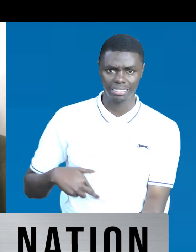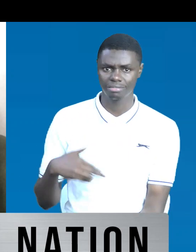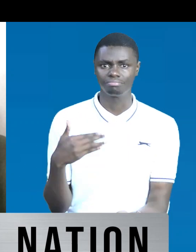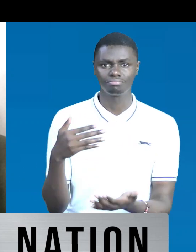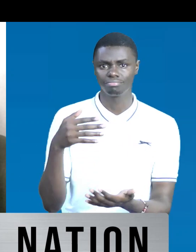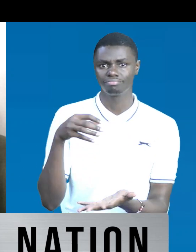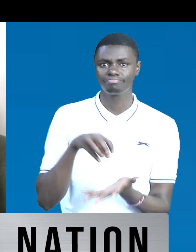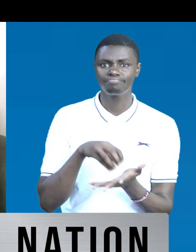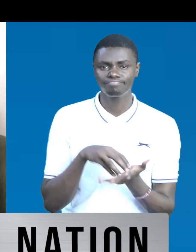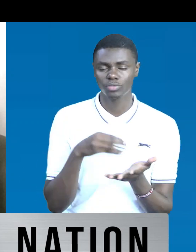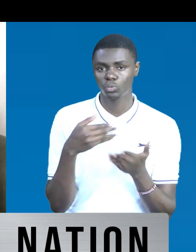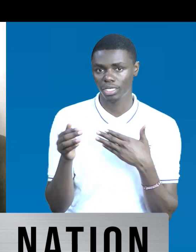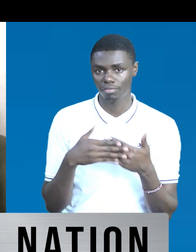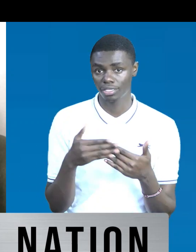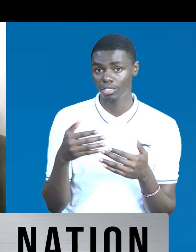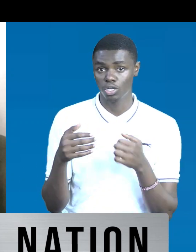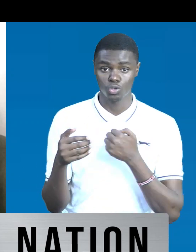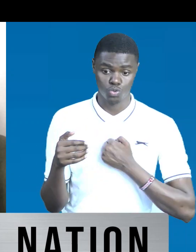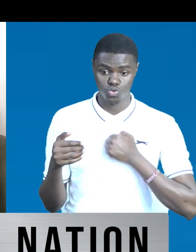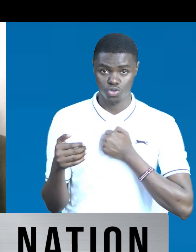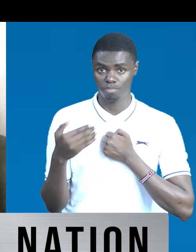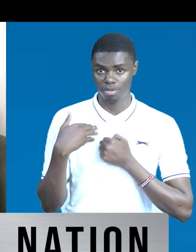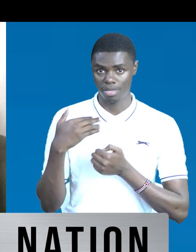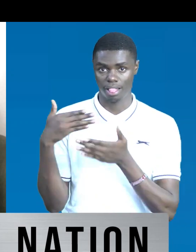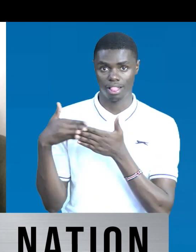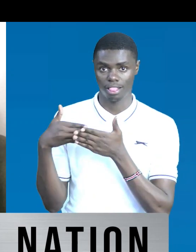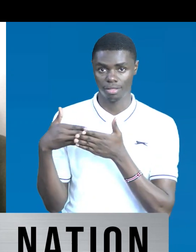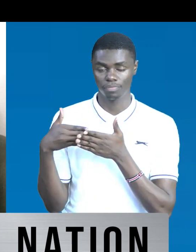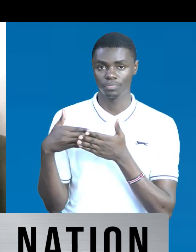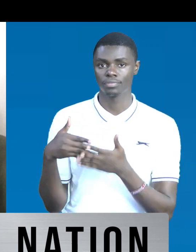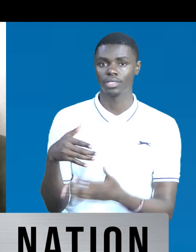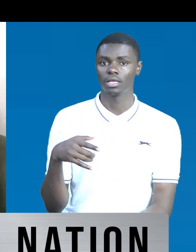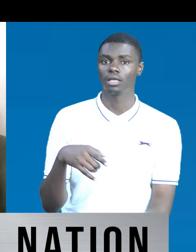sorry, I'm cutting you short so much. Yes. Did